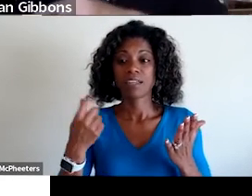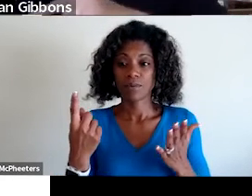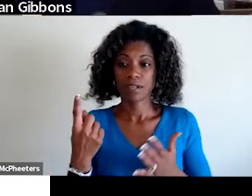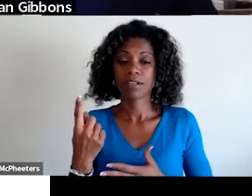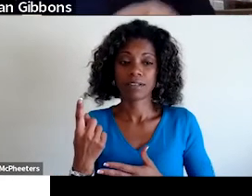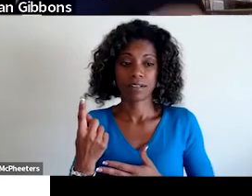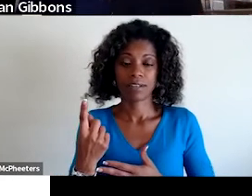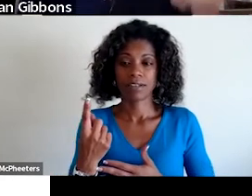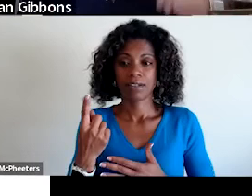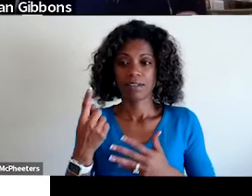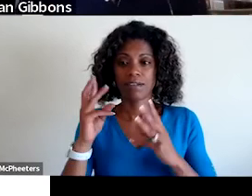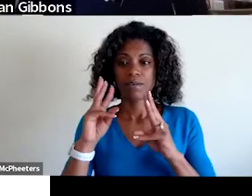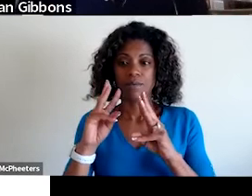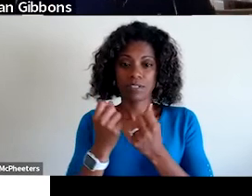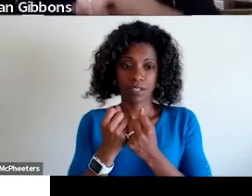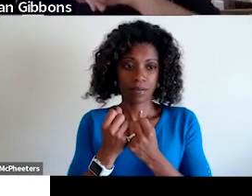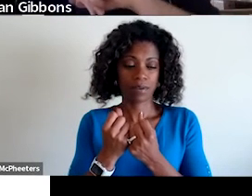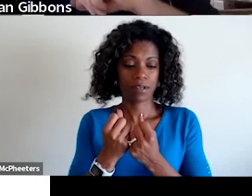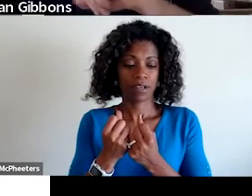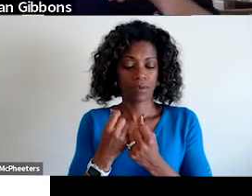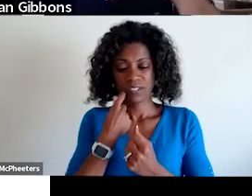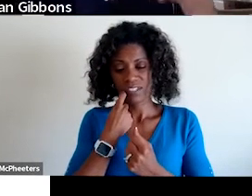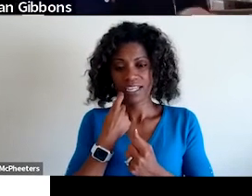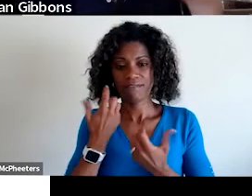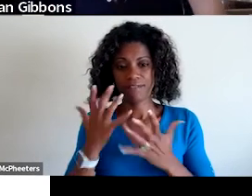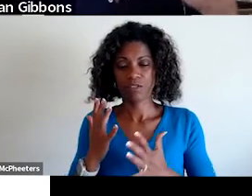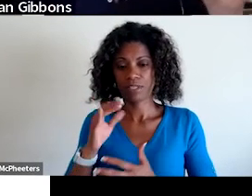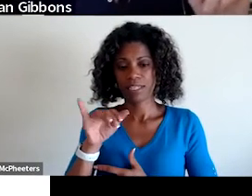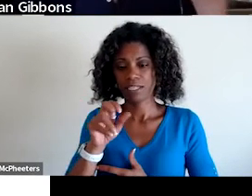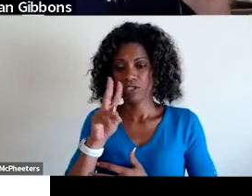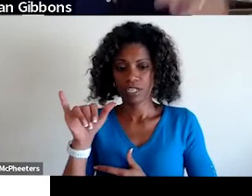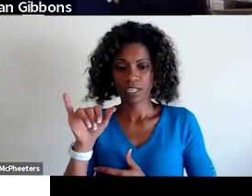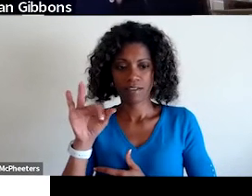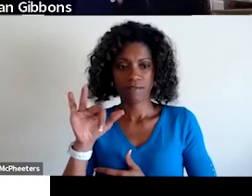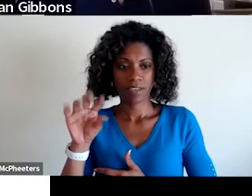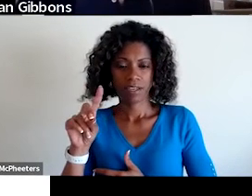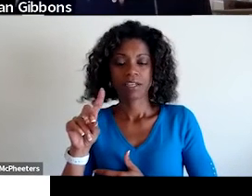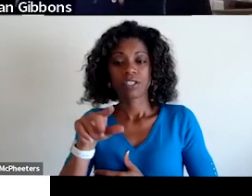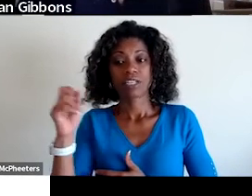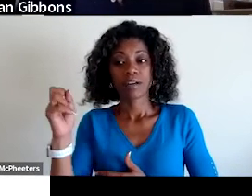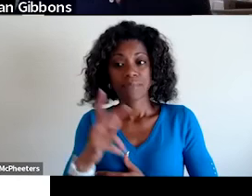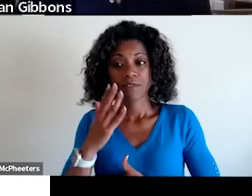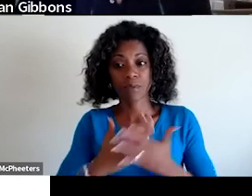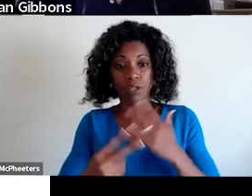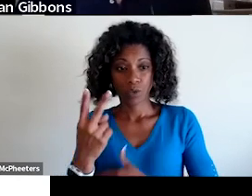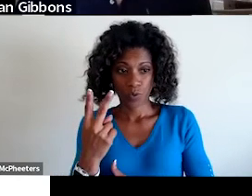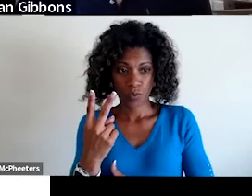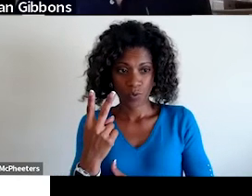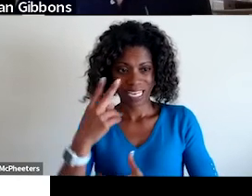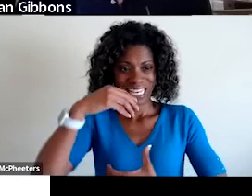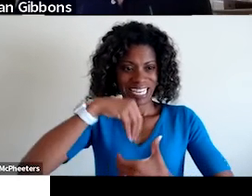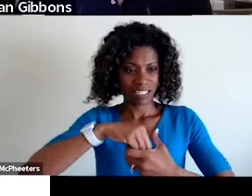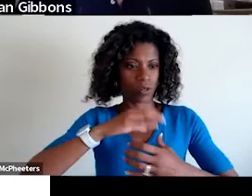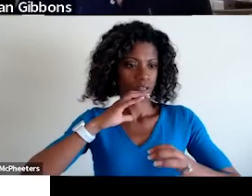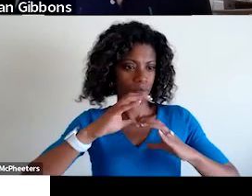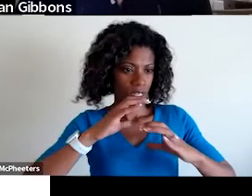a fantastic webinar with our friend Jenny Field. She is going to be coming back for part 2, talking about internal communications. We'll be sending you all an invitation to